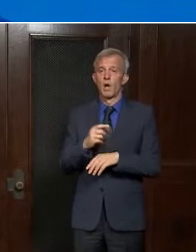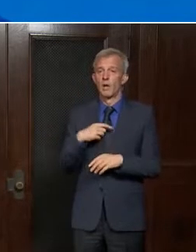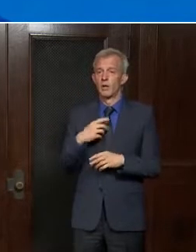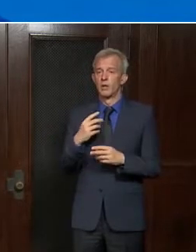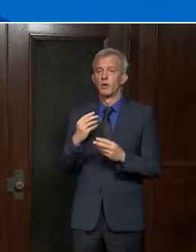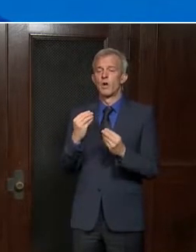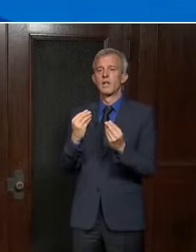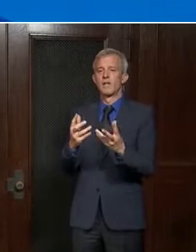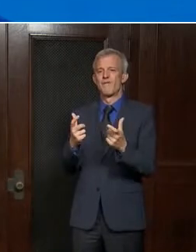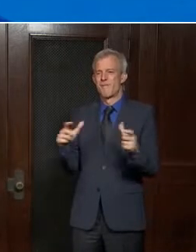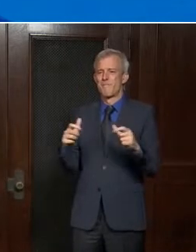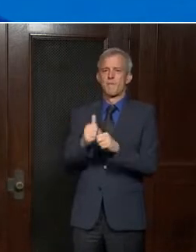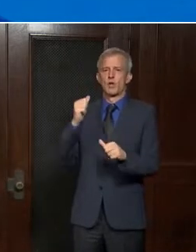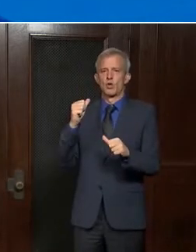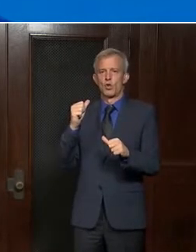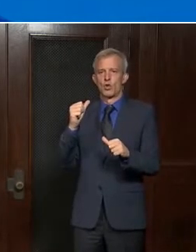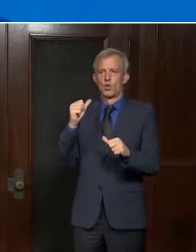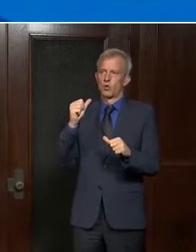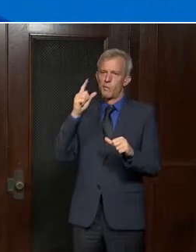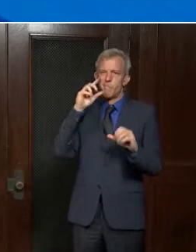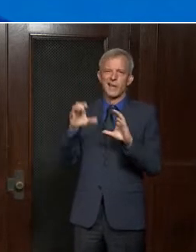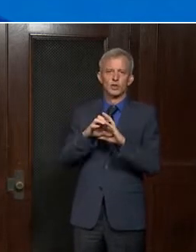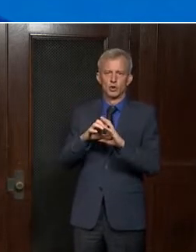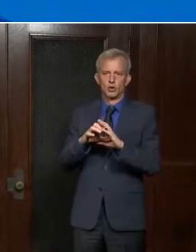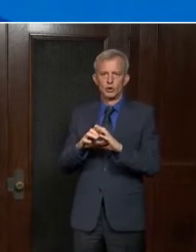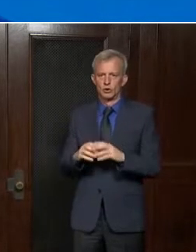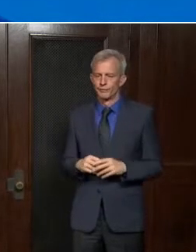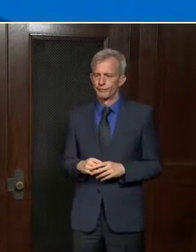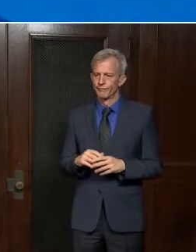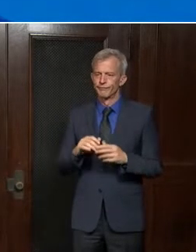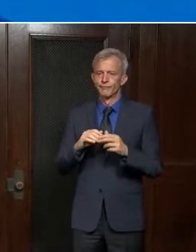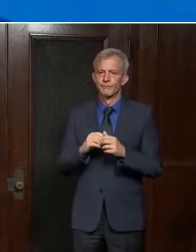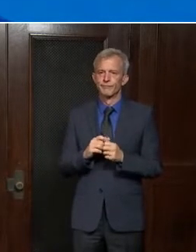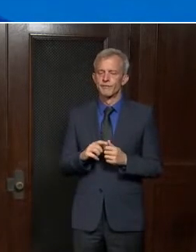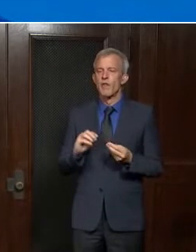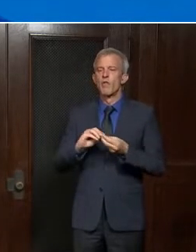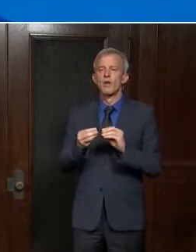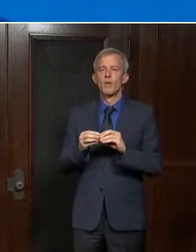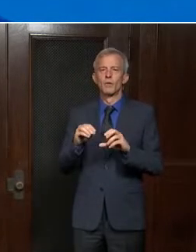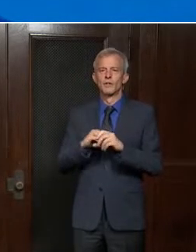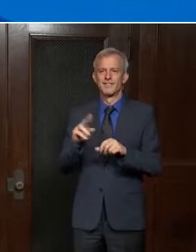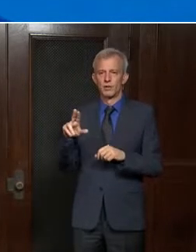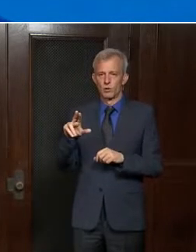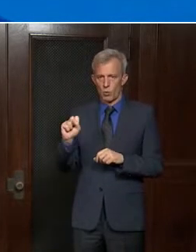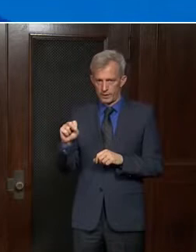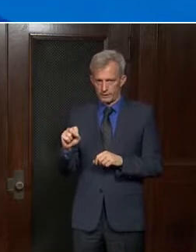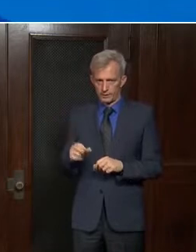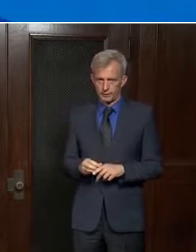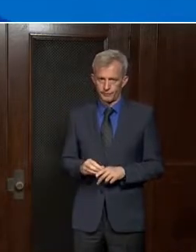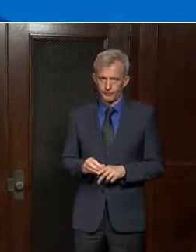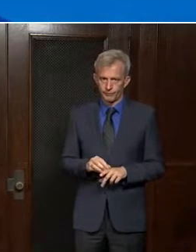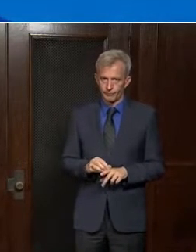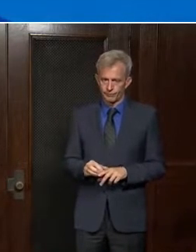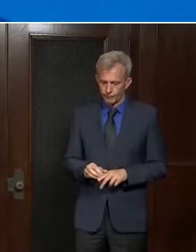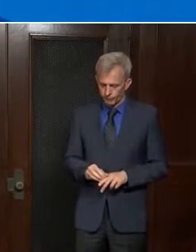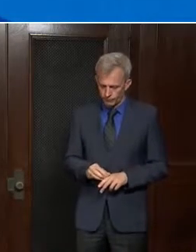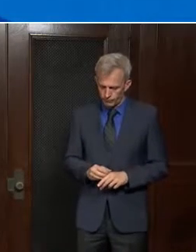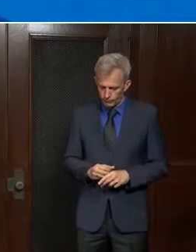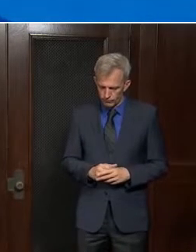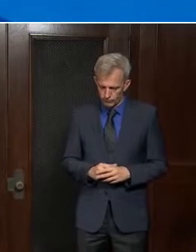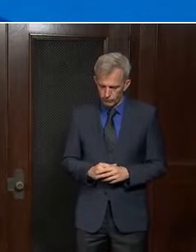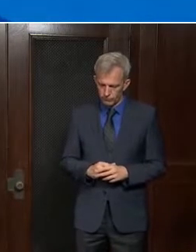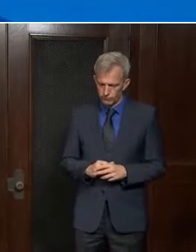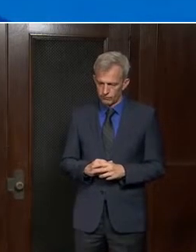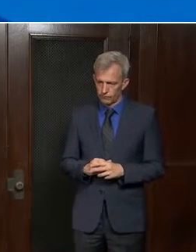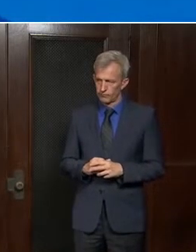at the bigger picture with you, how this pandemic is playing out by the numbers across our country. Now, I want to